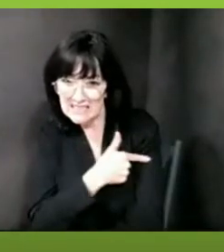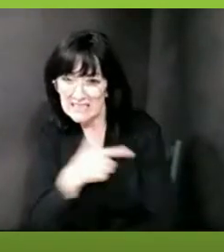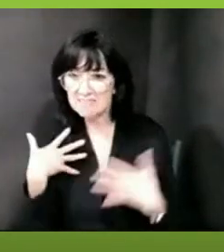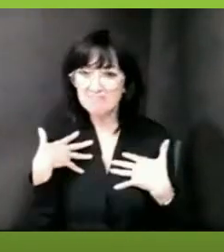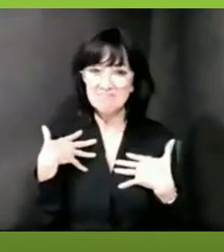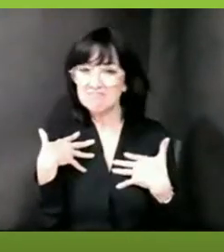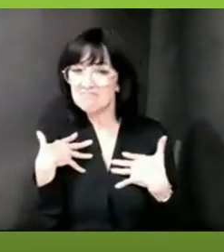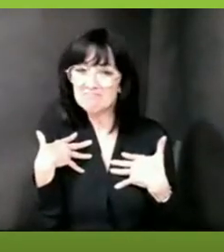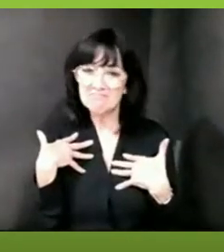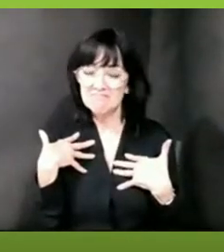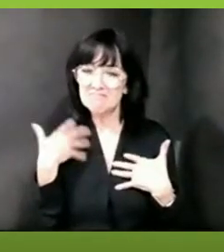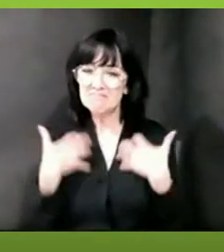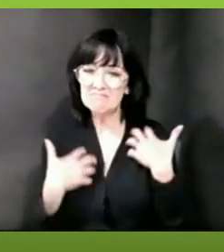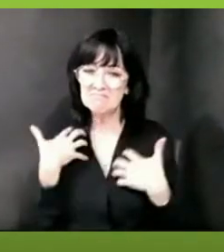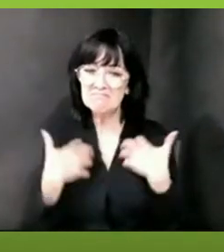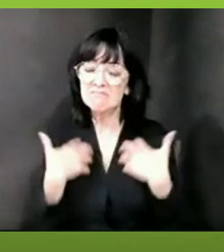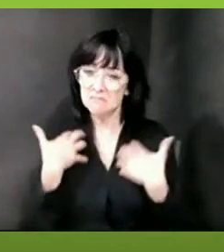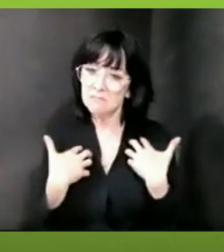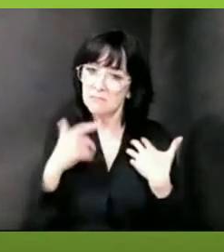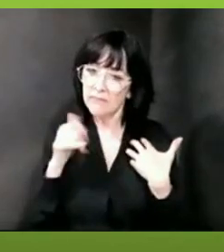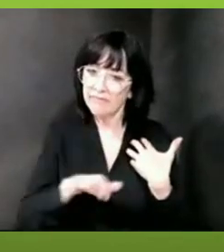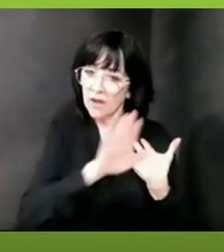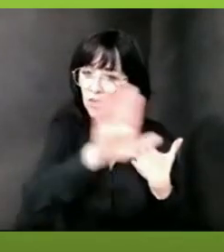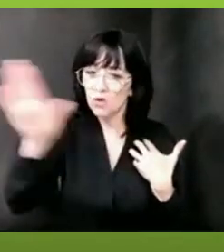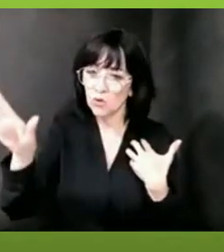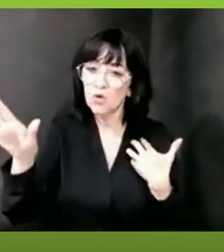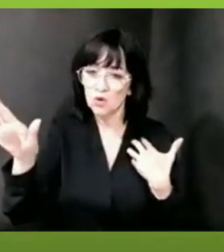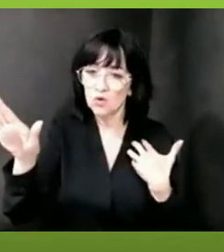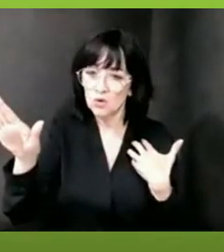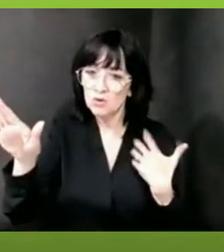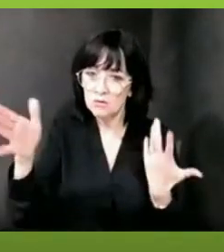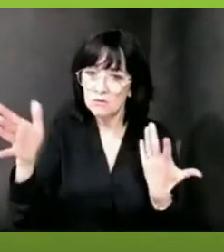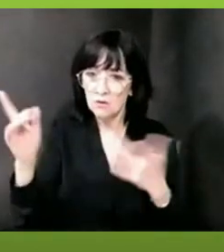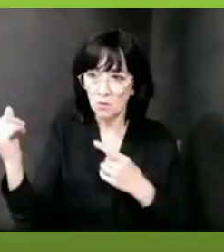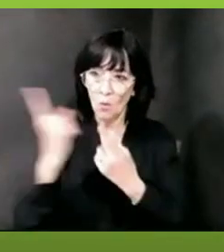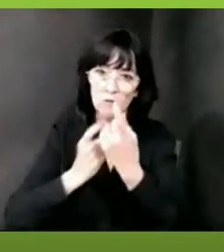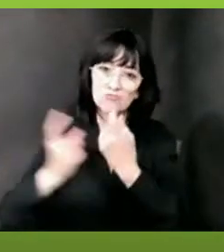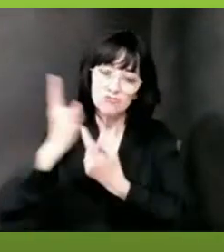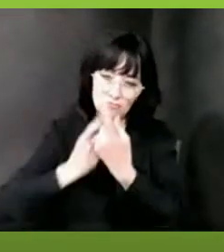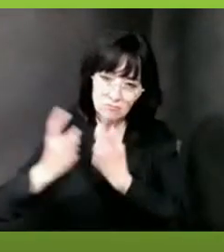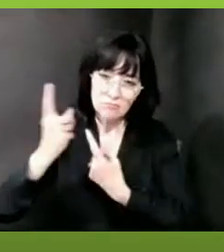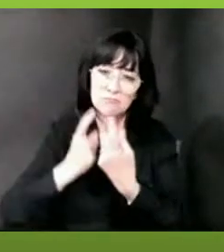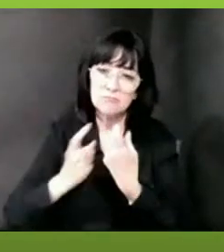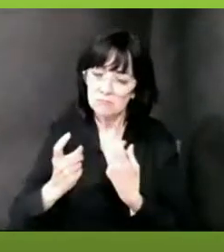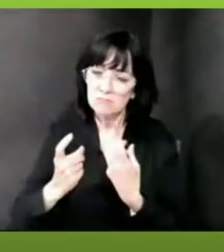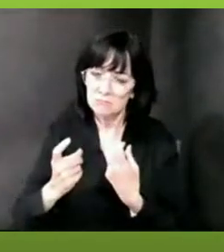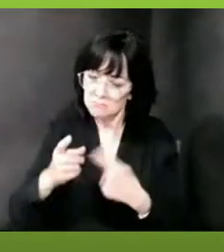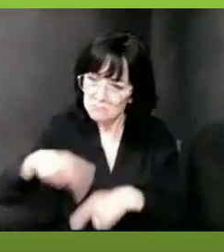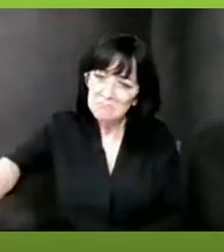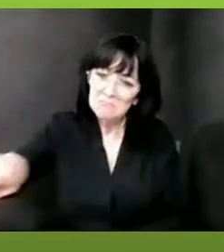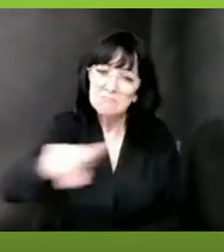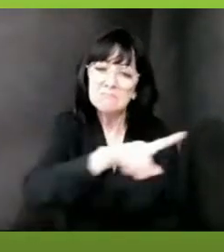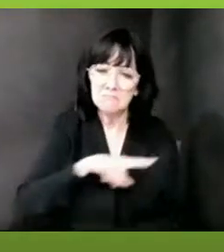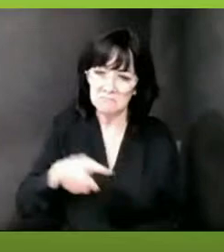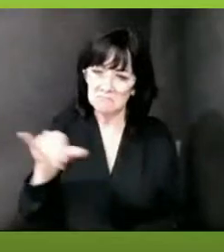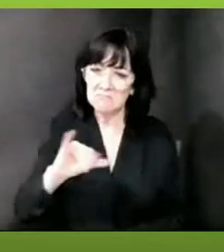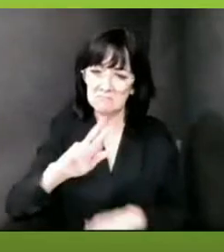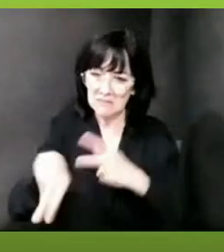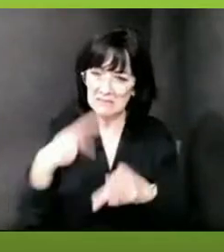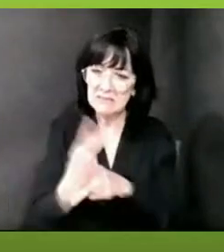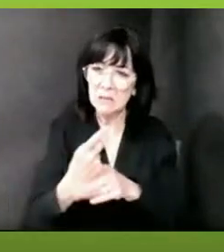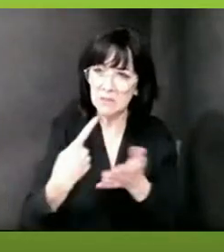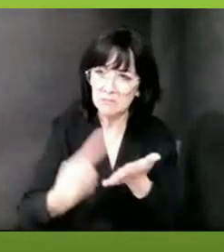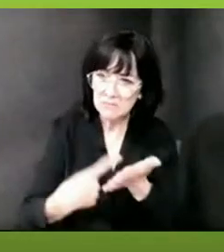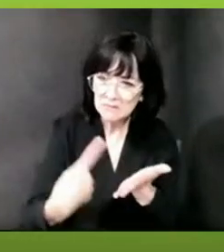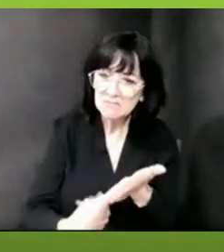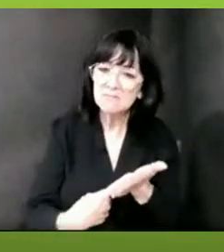But those are the questions that they have. And I think we all have them. I mean, we've all had those discussions amongst our own families of